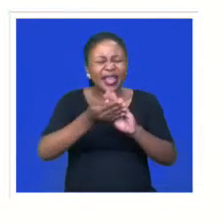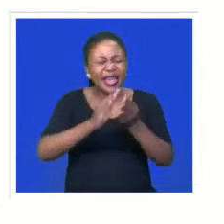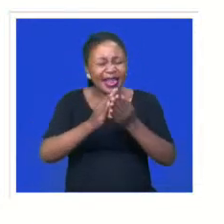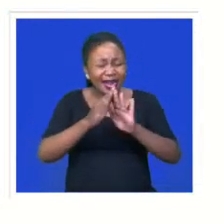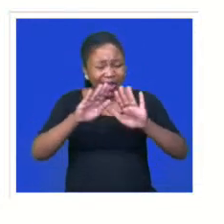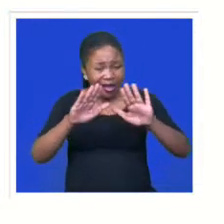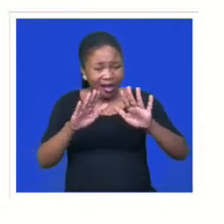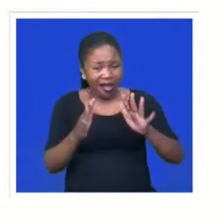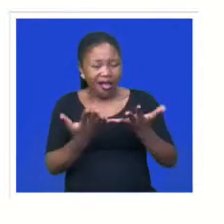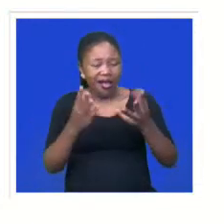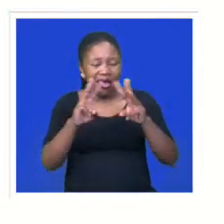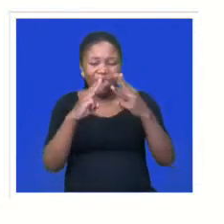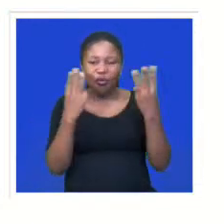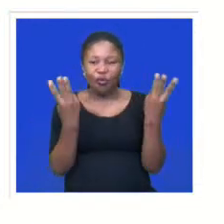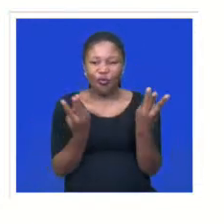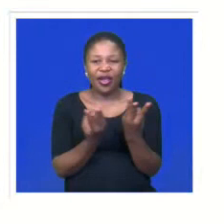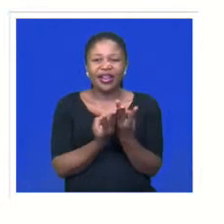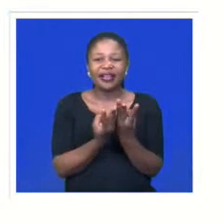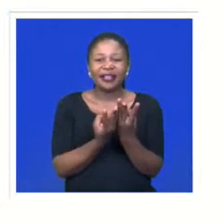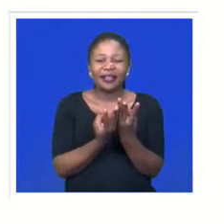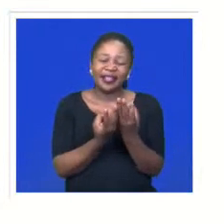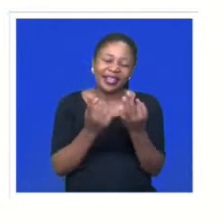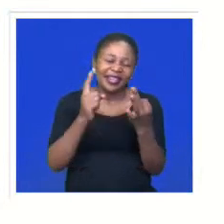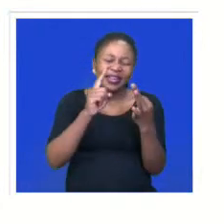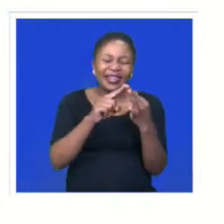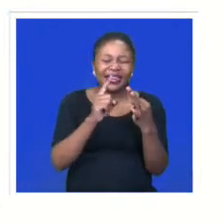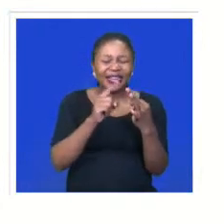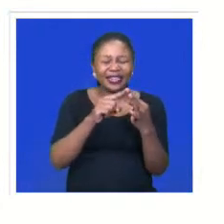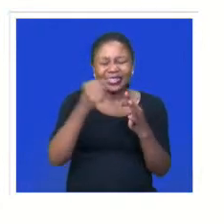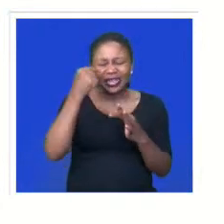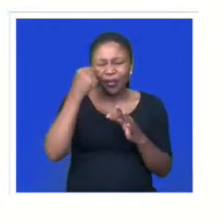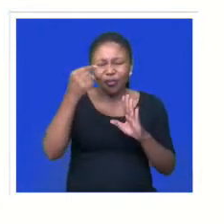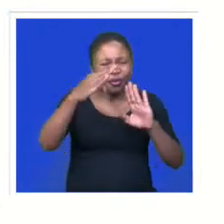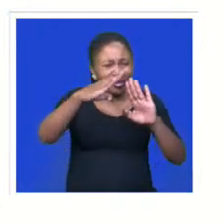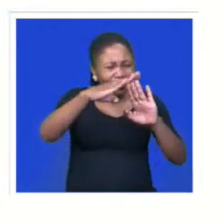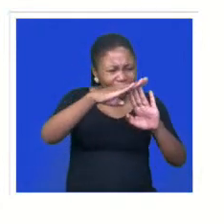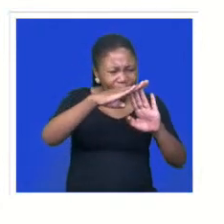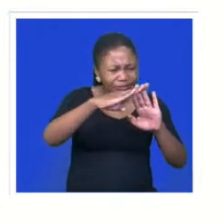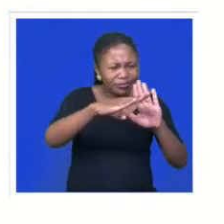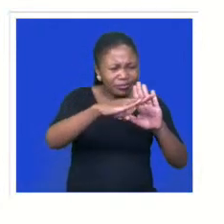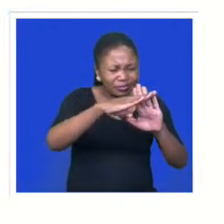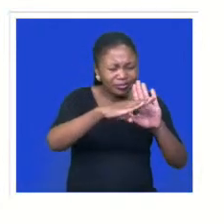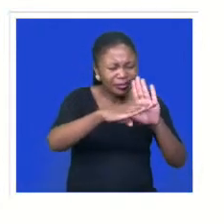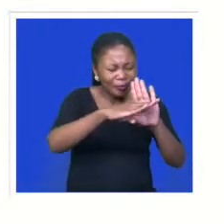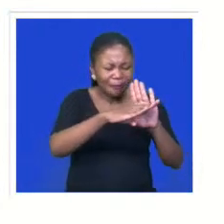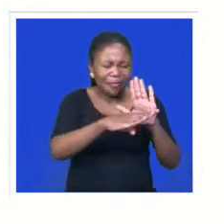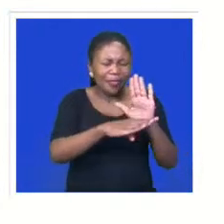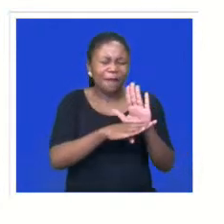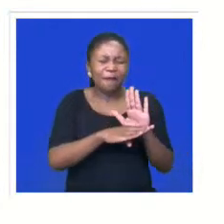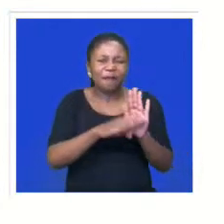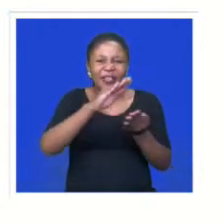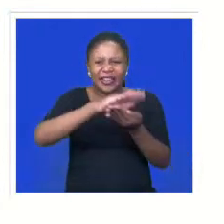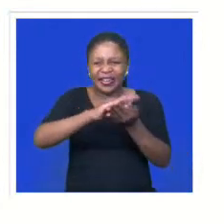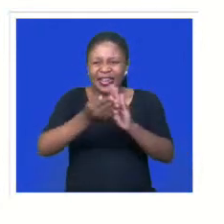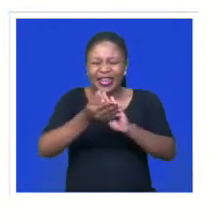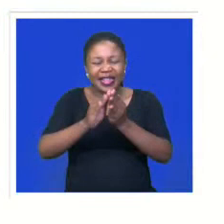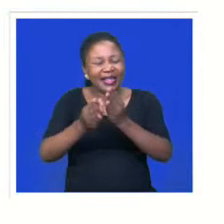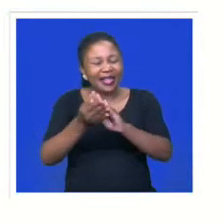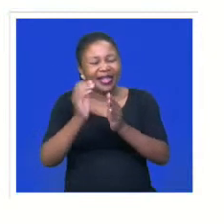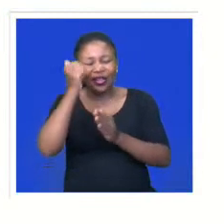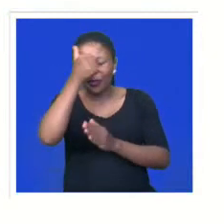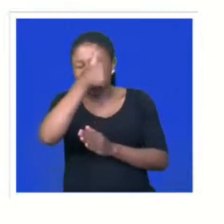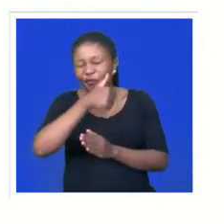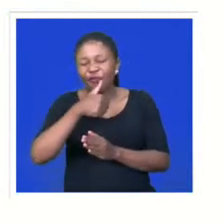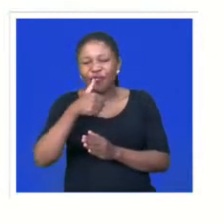the order of creation, on how the things were created, the order of creation.